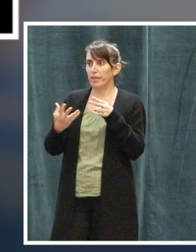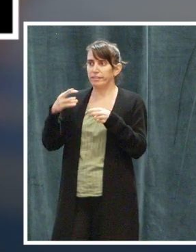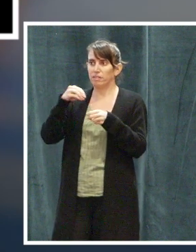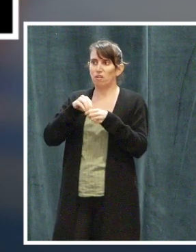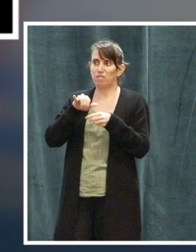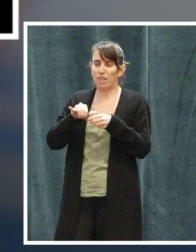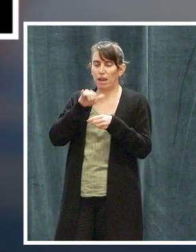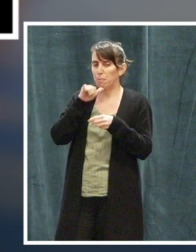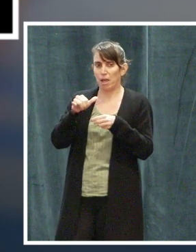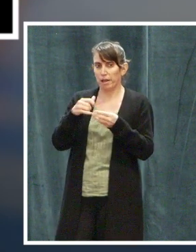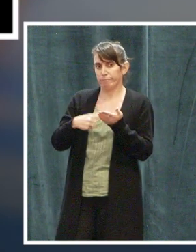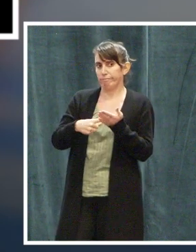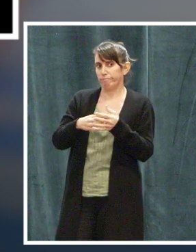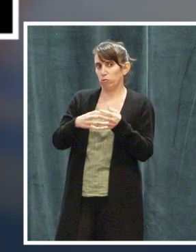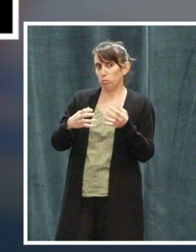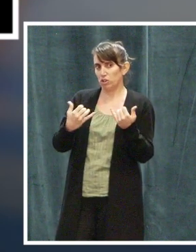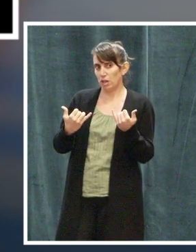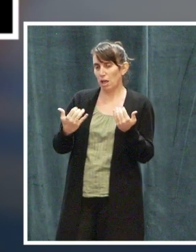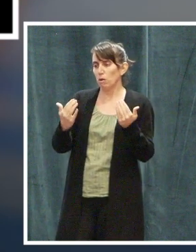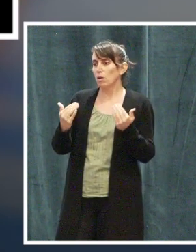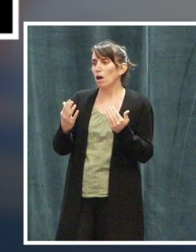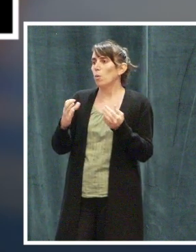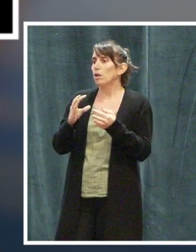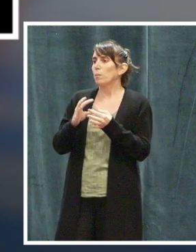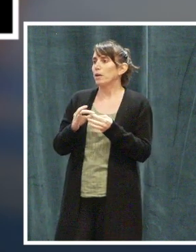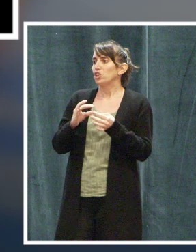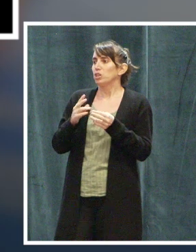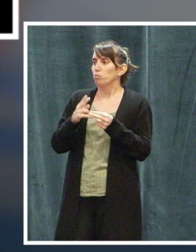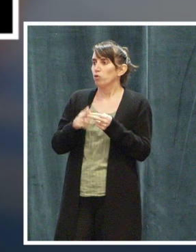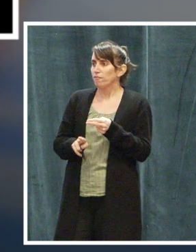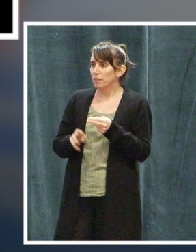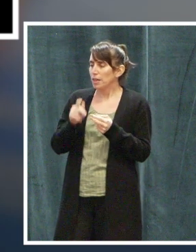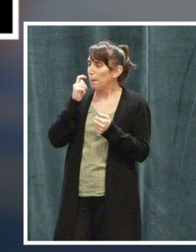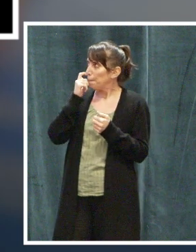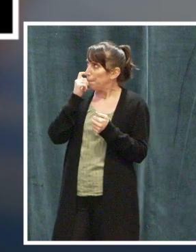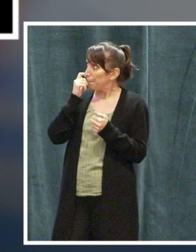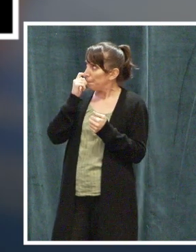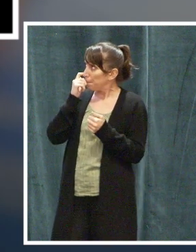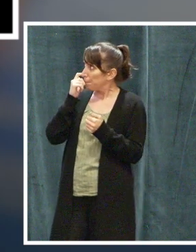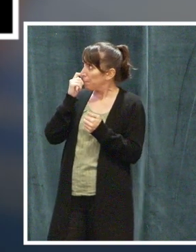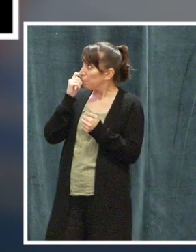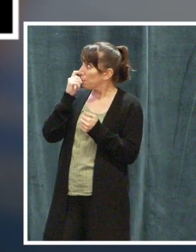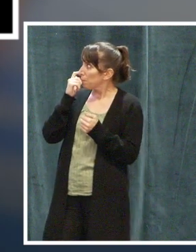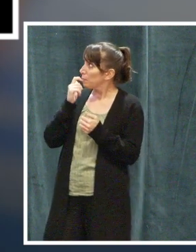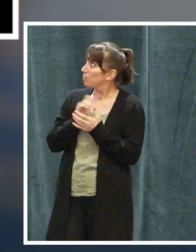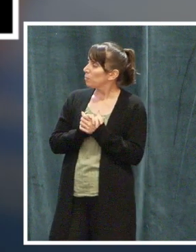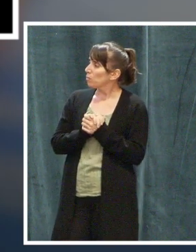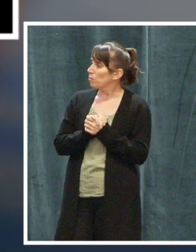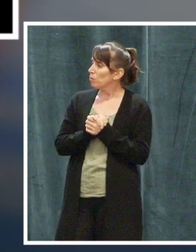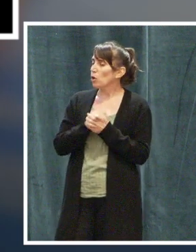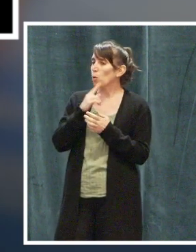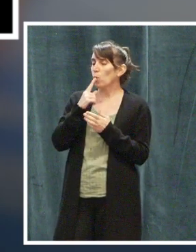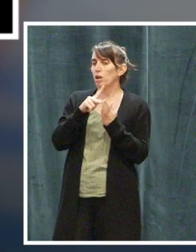to spend time on that right now. I do want to mention briefly the project, one of the